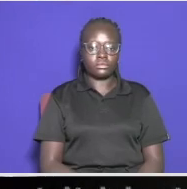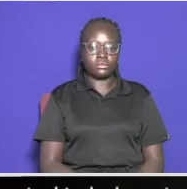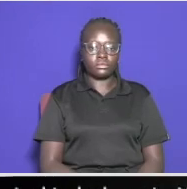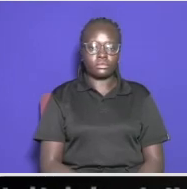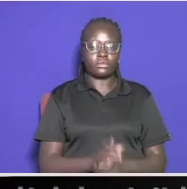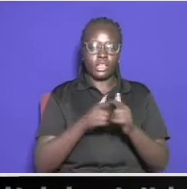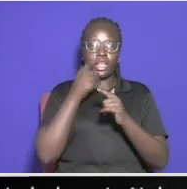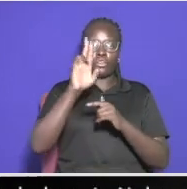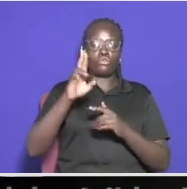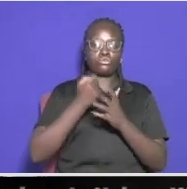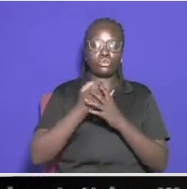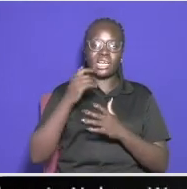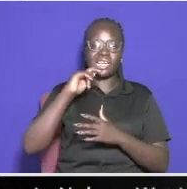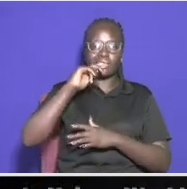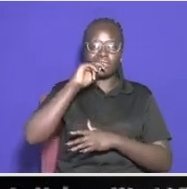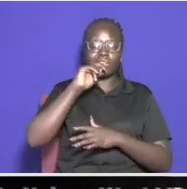Use some chocolate to decorate.